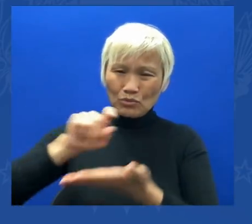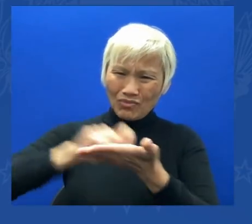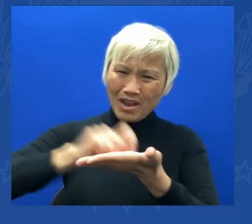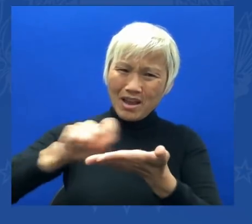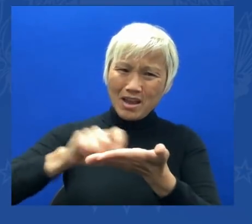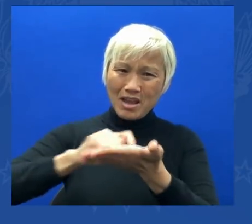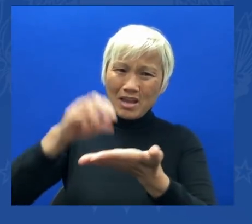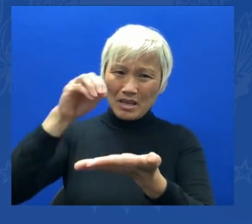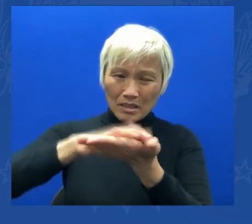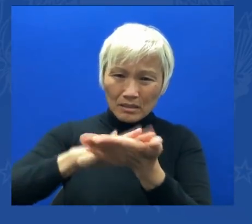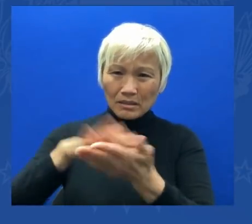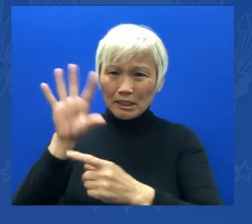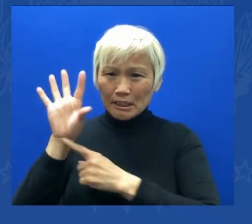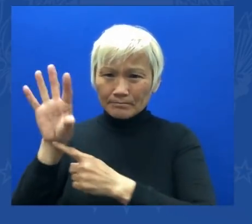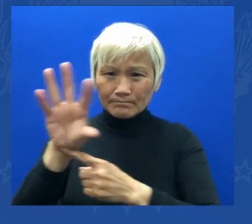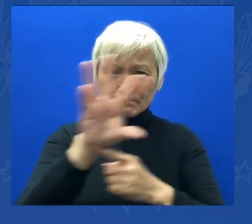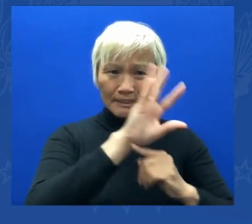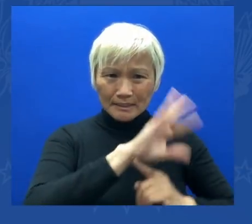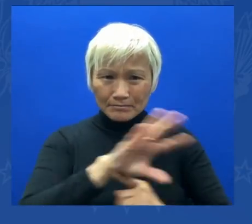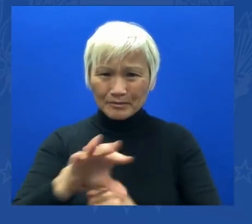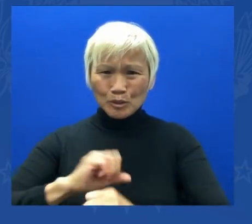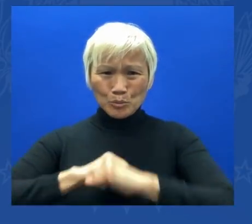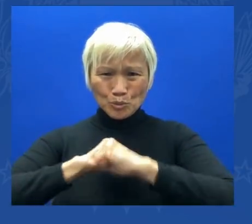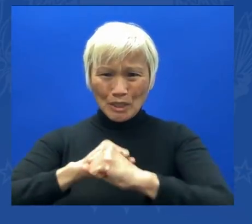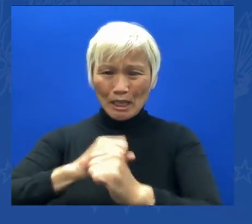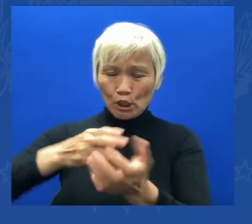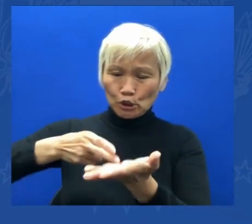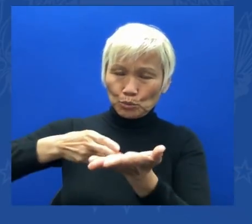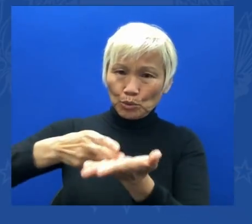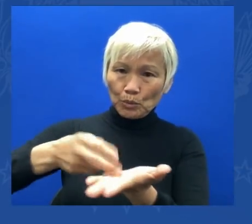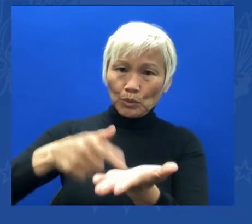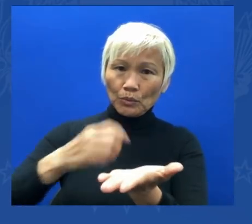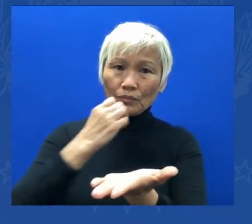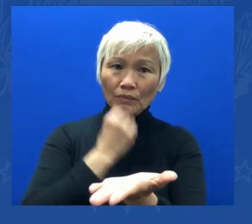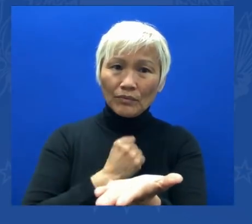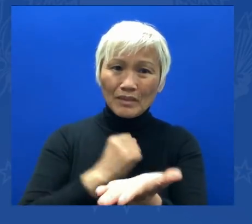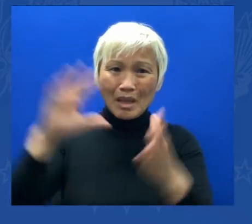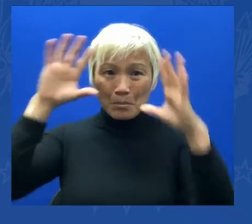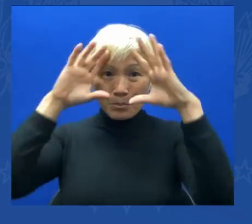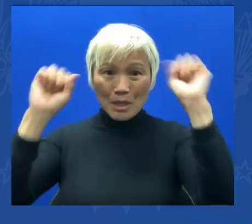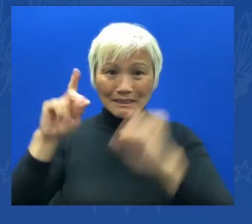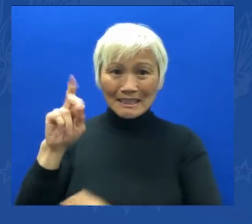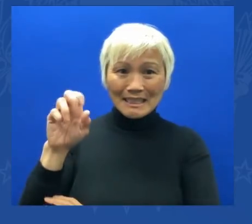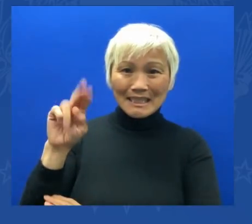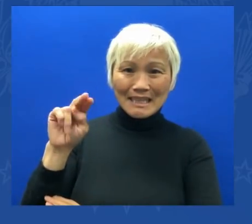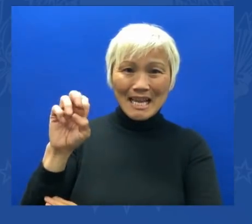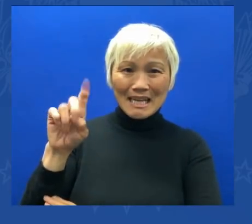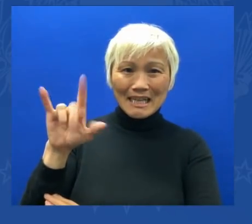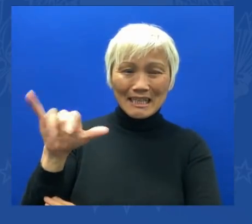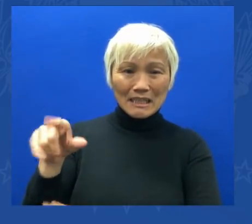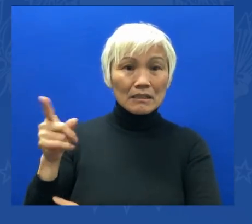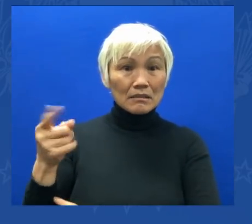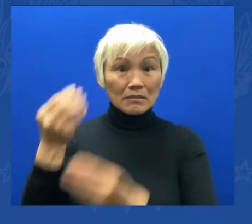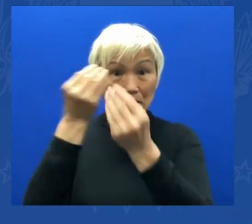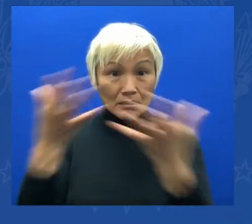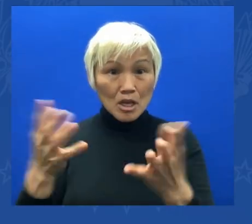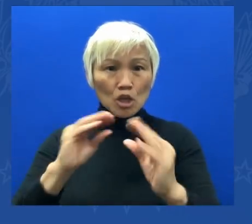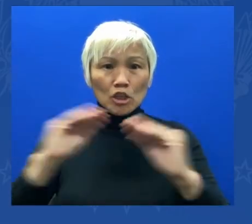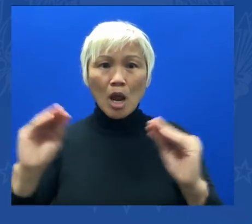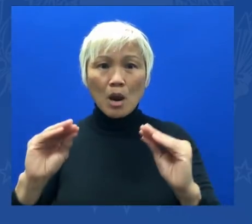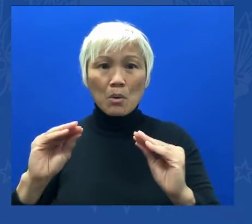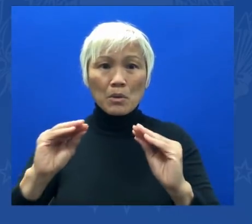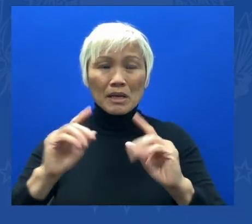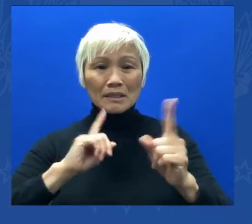Kennedy once said, and I quote, "Without debate, without criticism, no administration, no country can